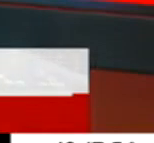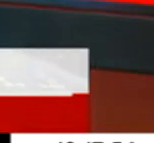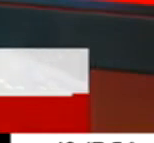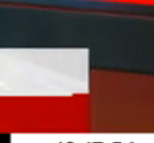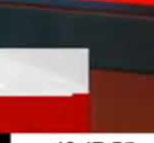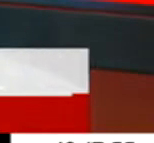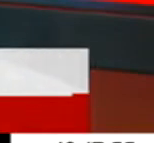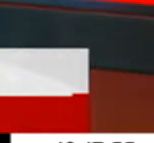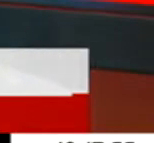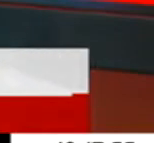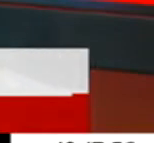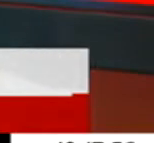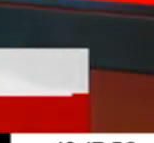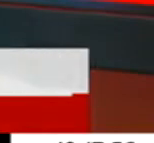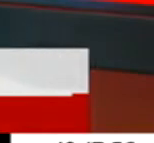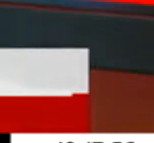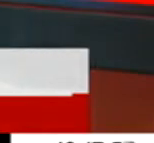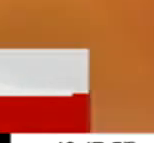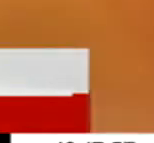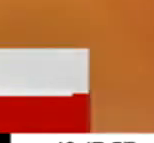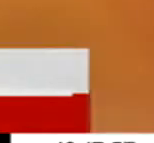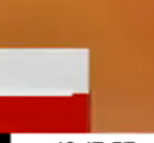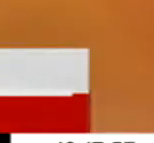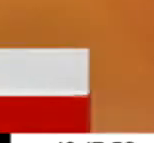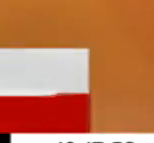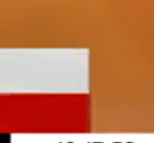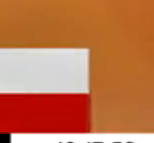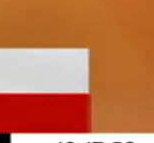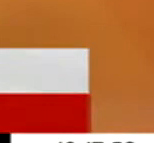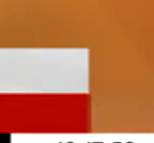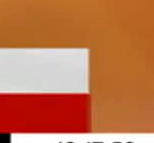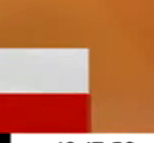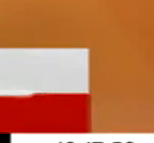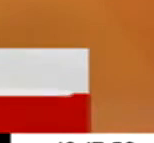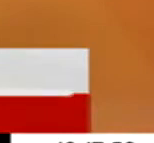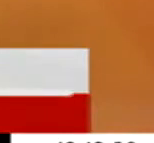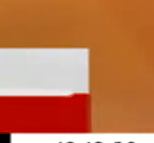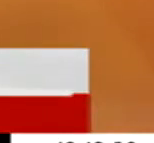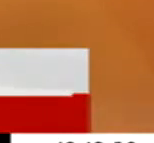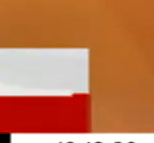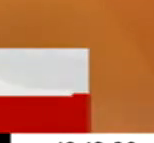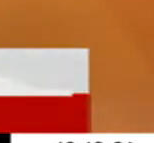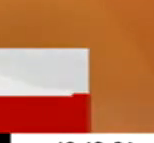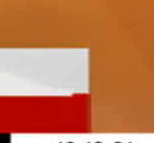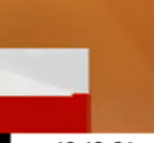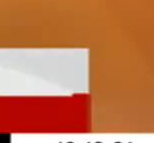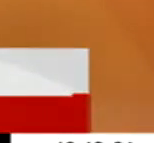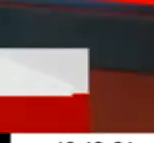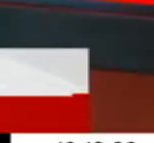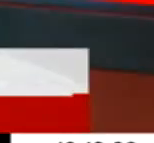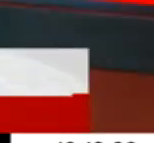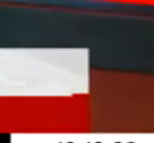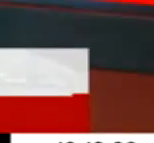Client Relationship Manager at Burn Manufacturing. Thank you for joining us. Asante sana. Thank you for hosting me. Karibu sana.